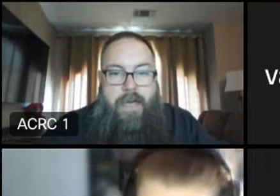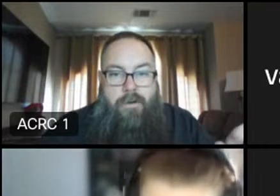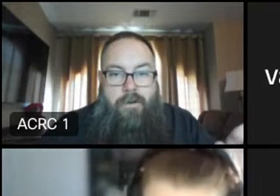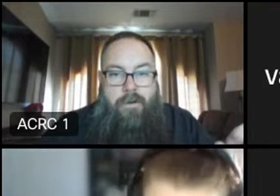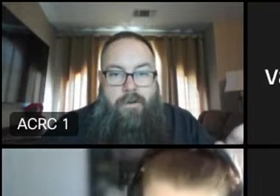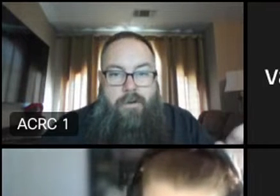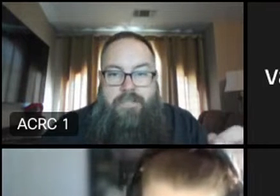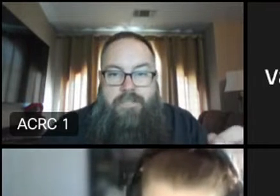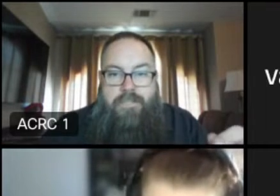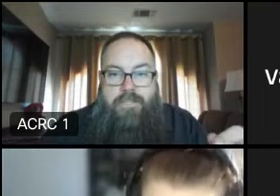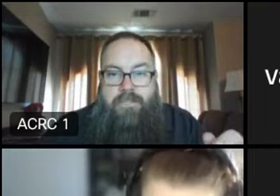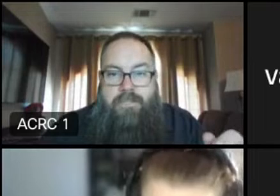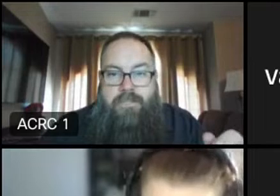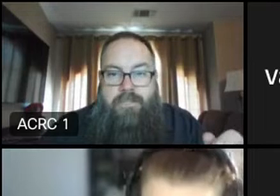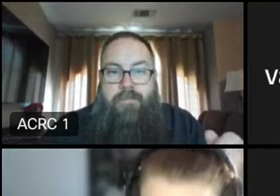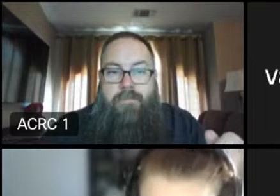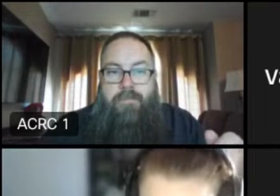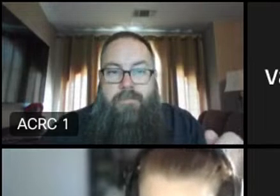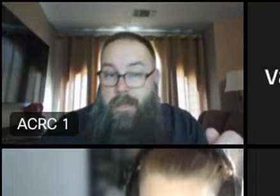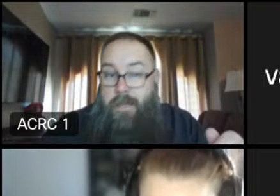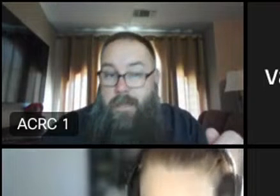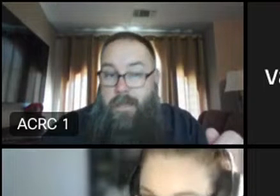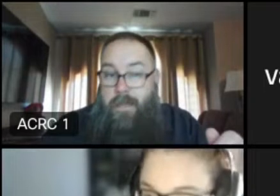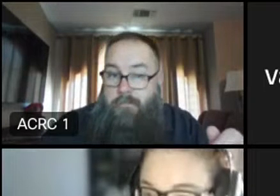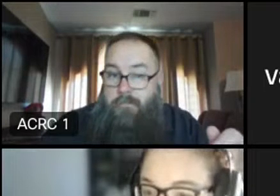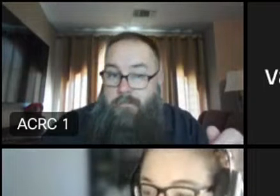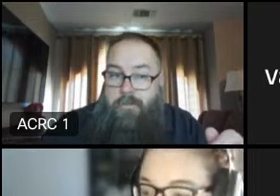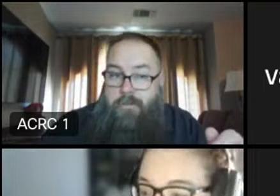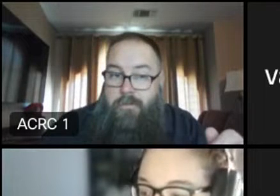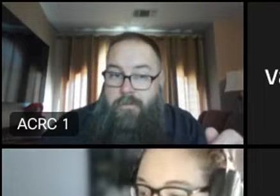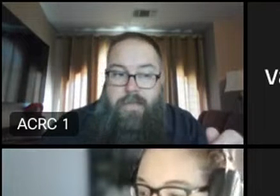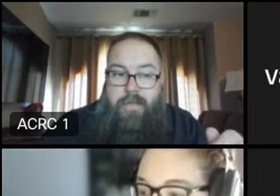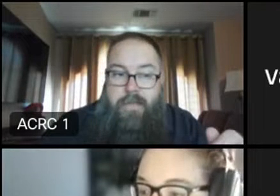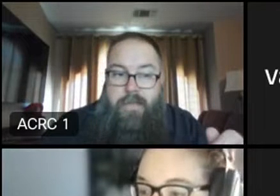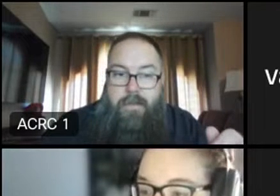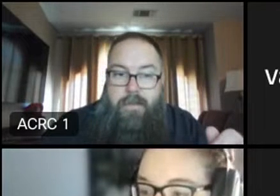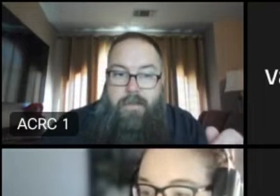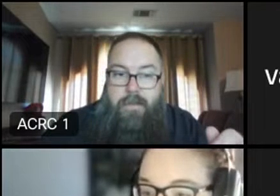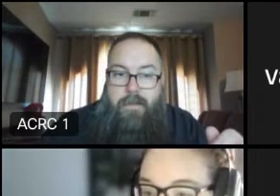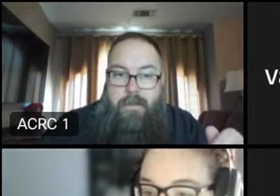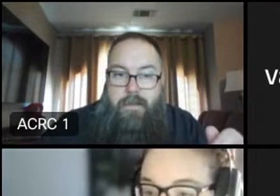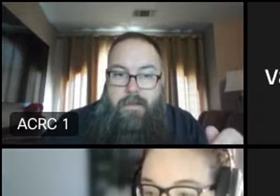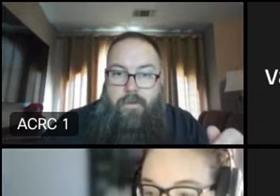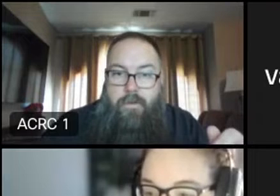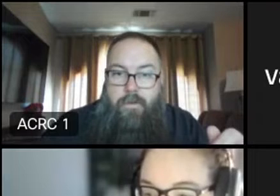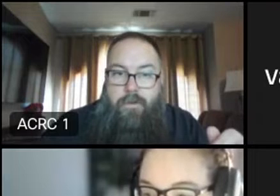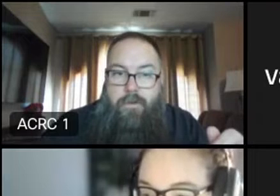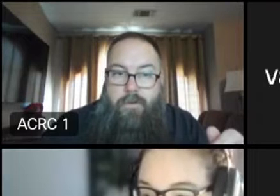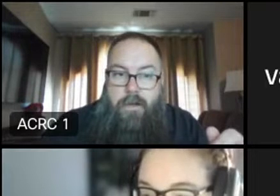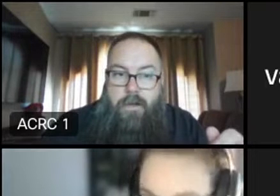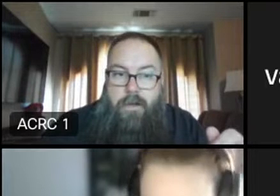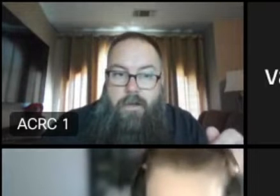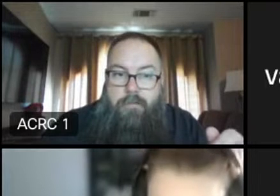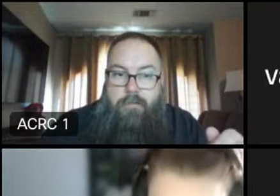I know community services specialists that we've got Monday, I believe, with CCL, and I think we'll have